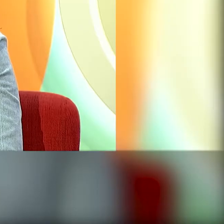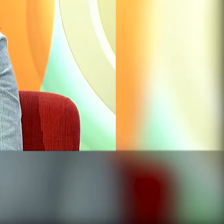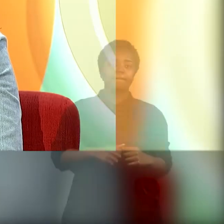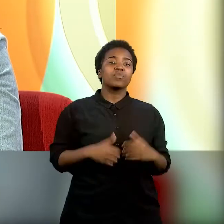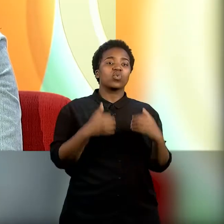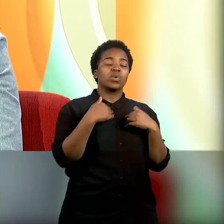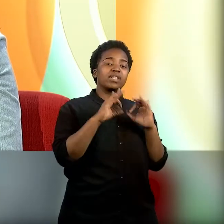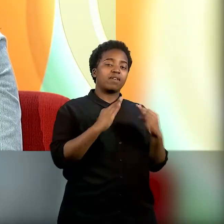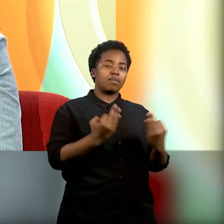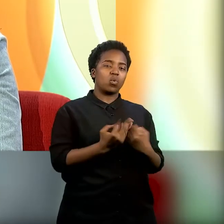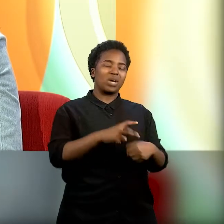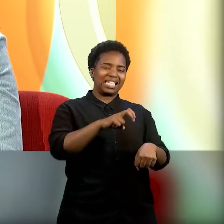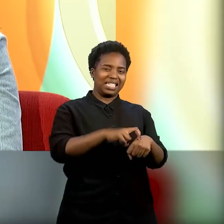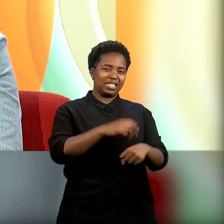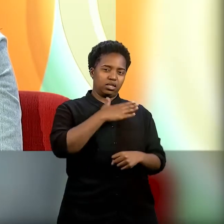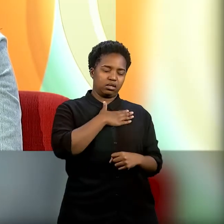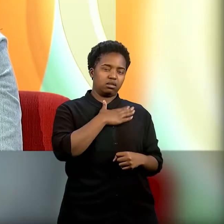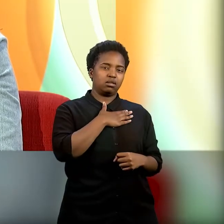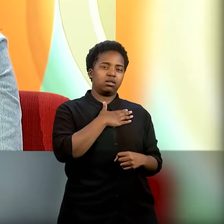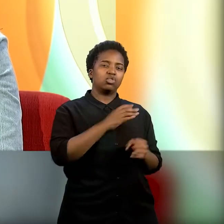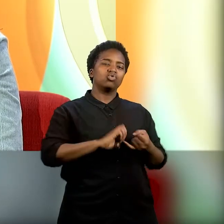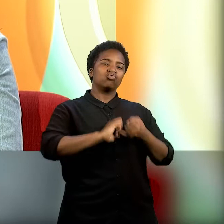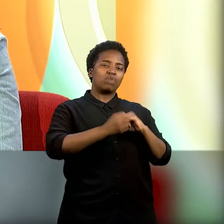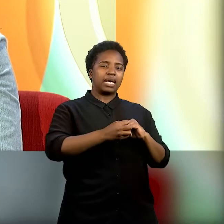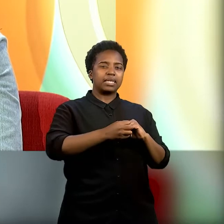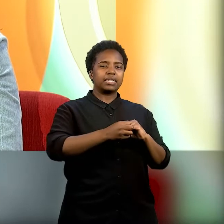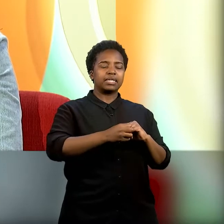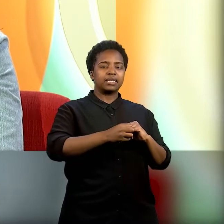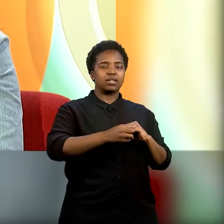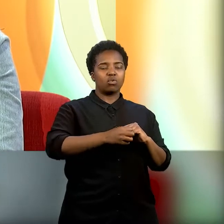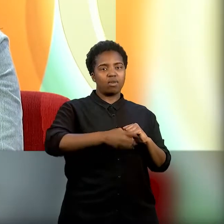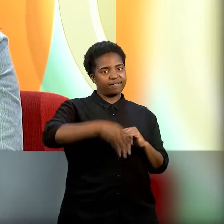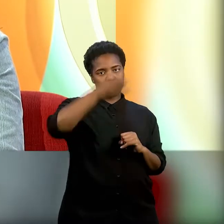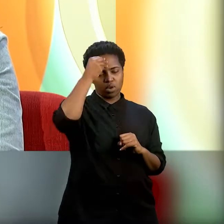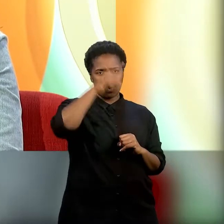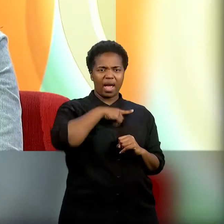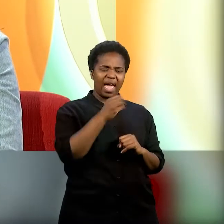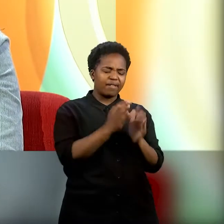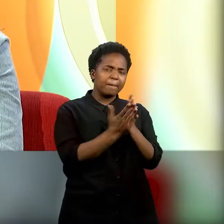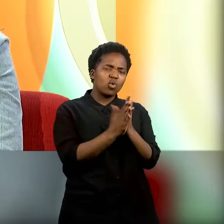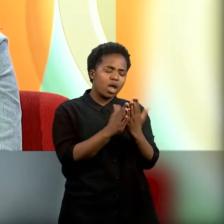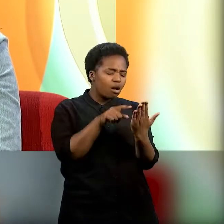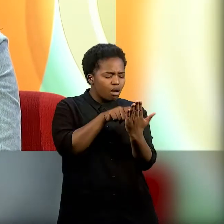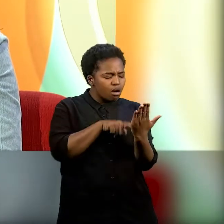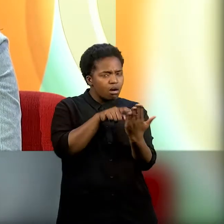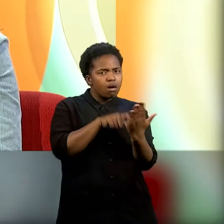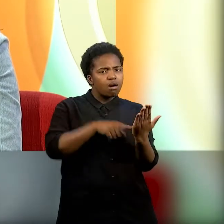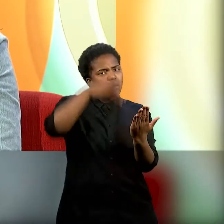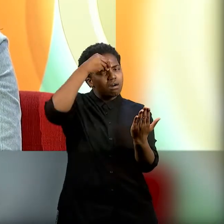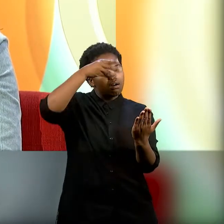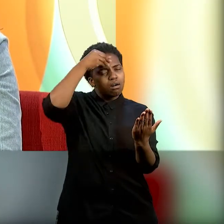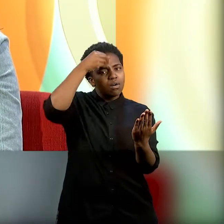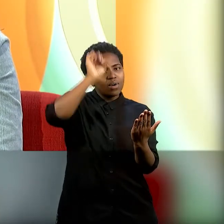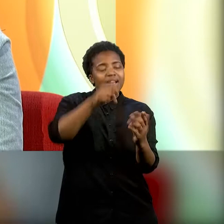As batswadi, we also need to try to learn, because like there are booklets we can learn from